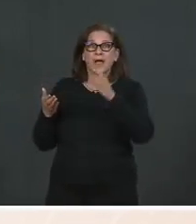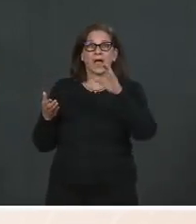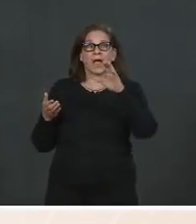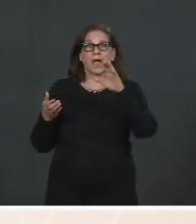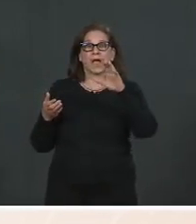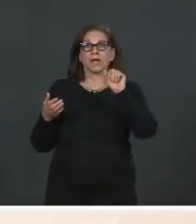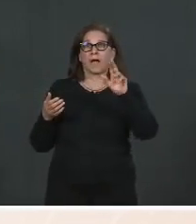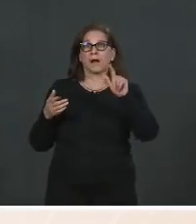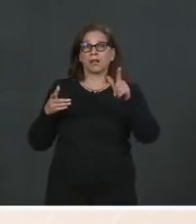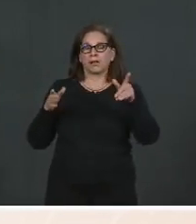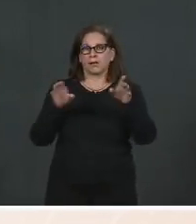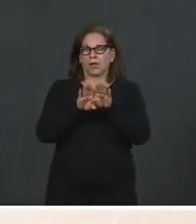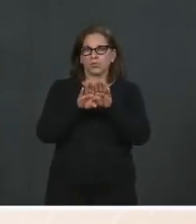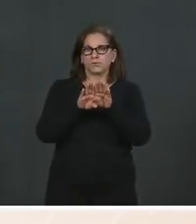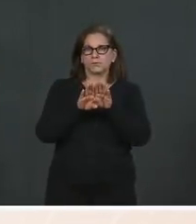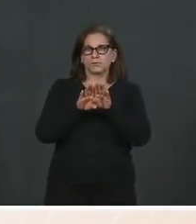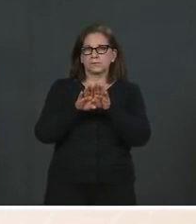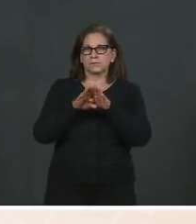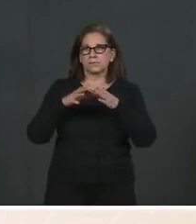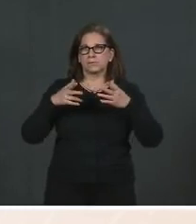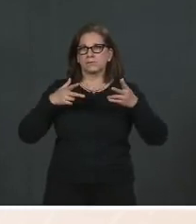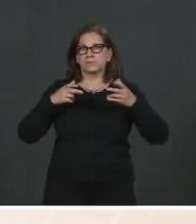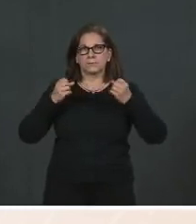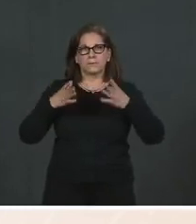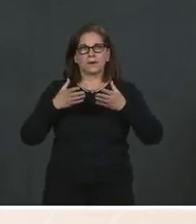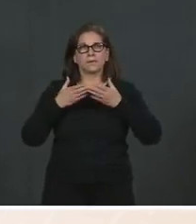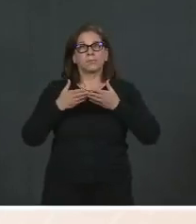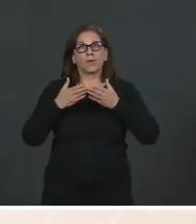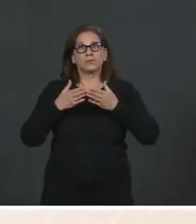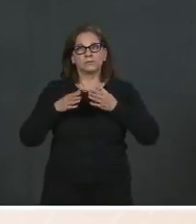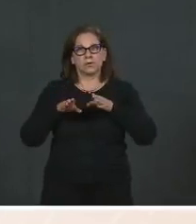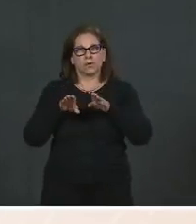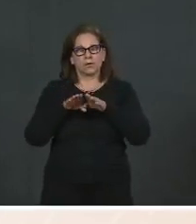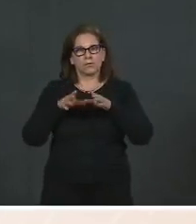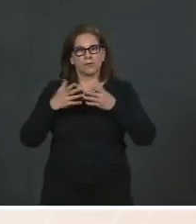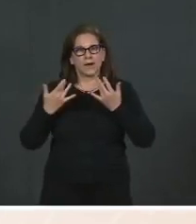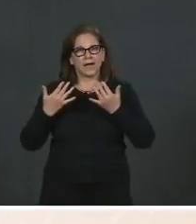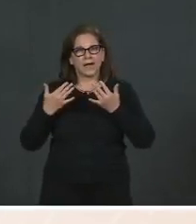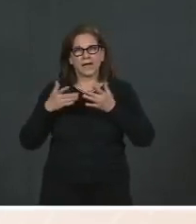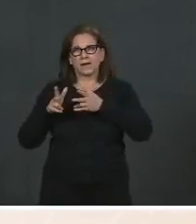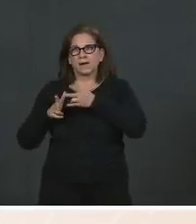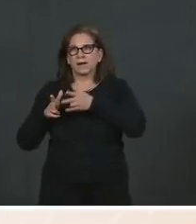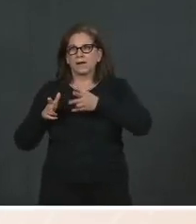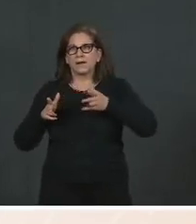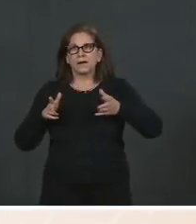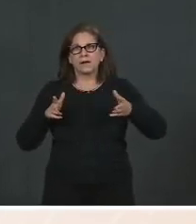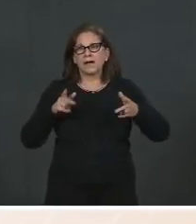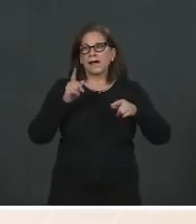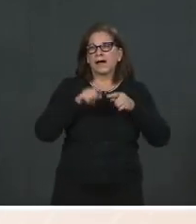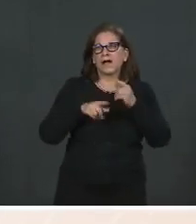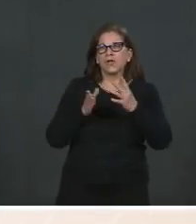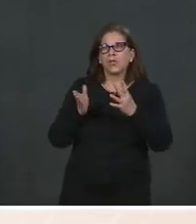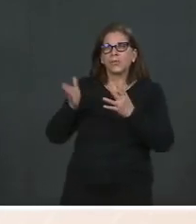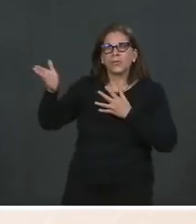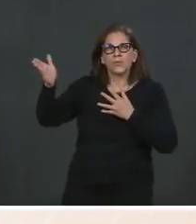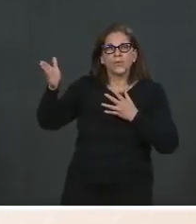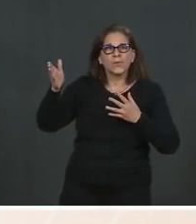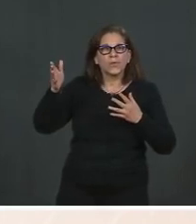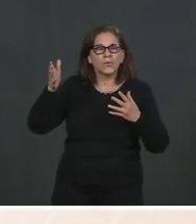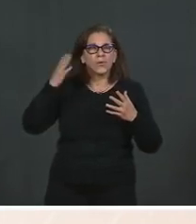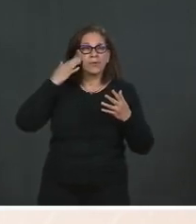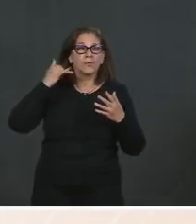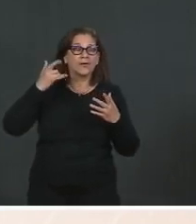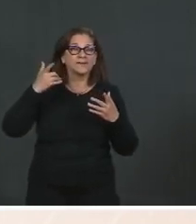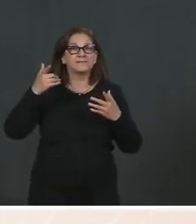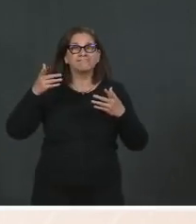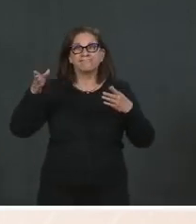to pass through the canal. We, of course, are monitoring and will be assessing the impact, but I don't have anything to update you on that from